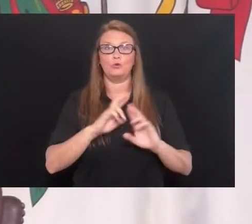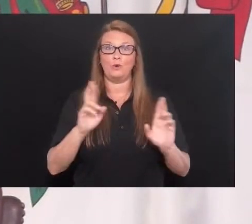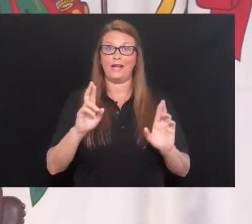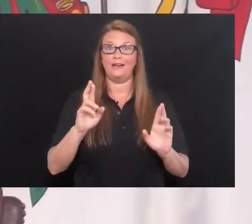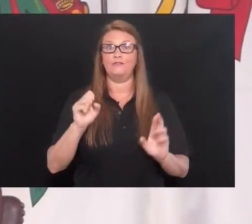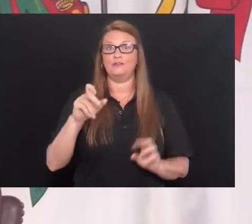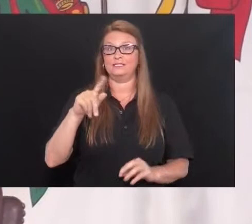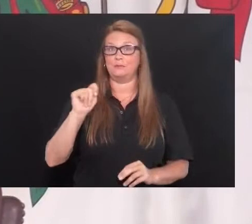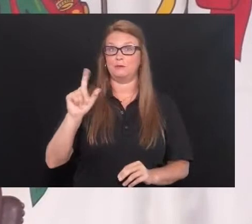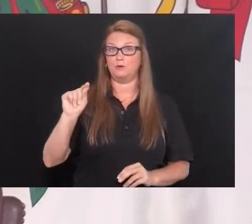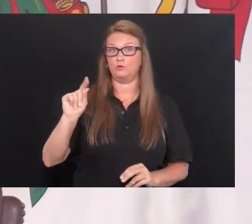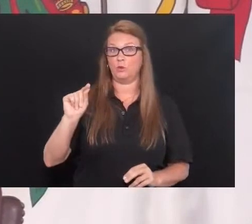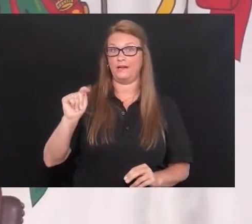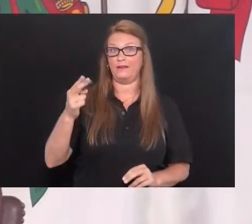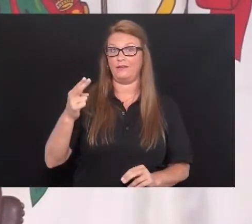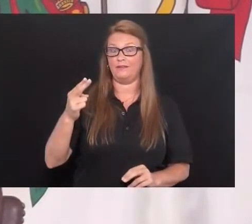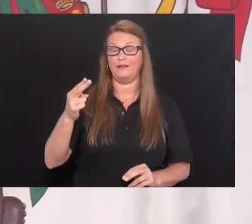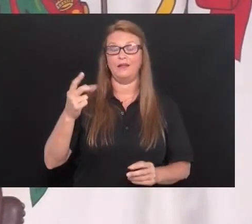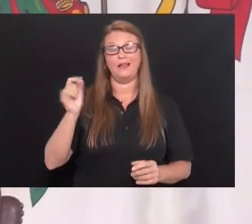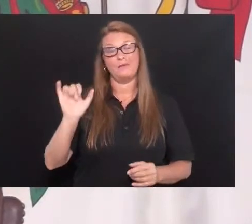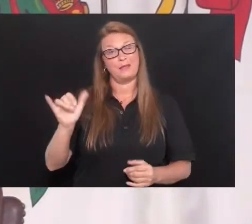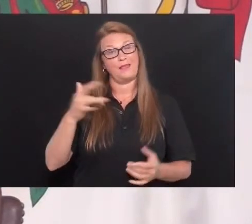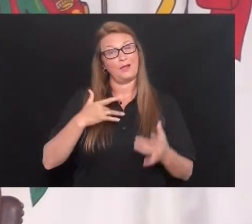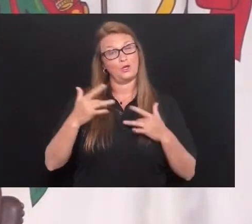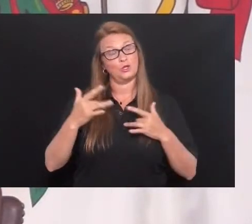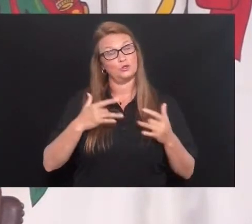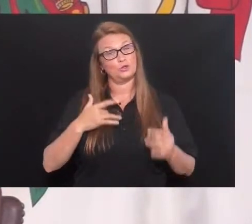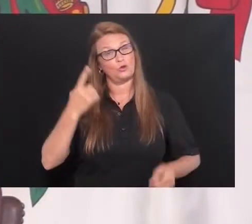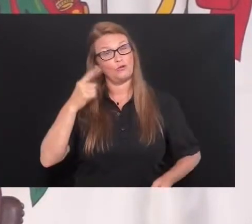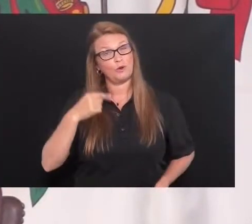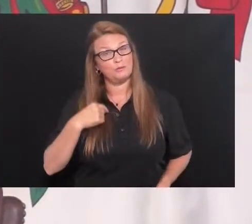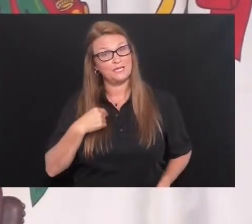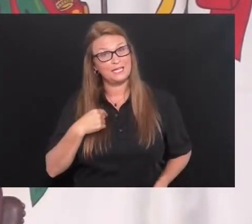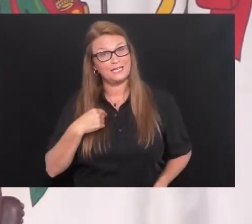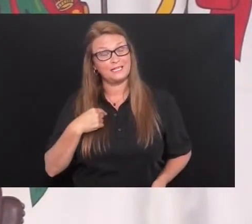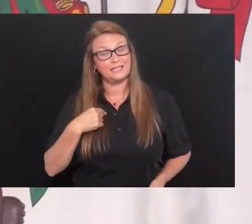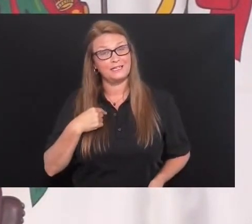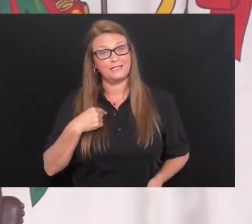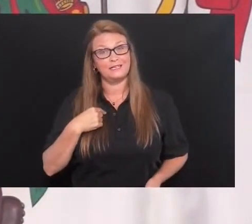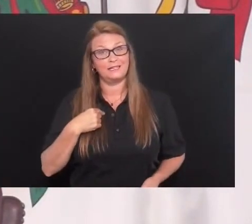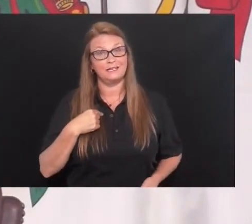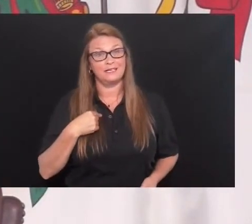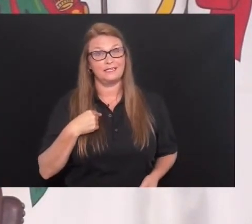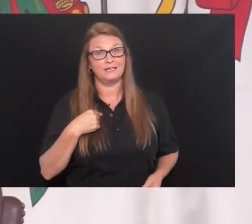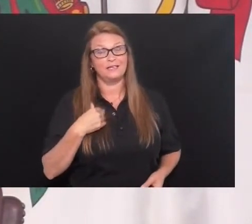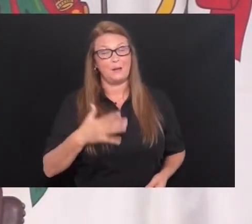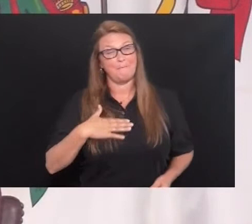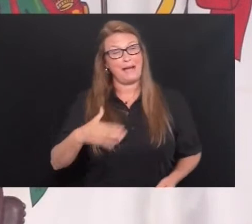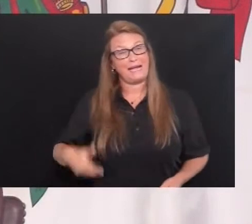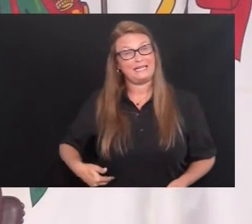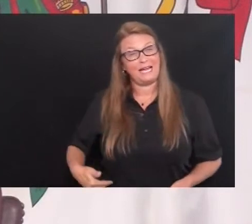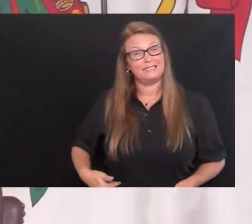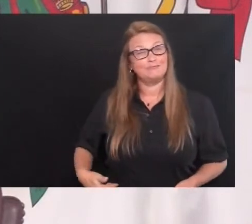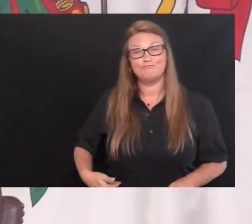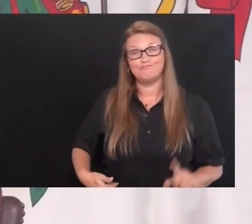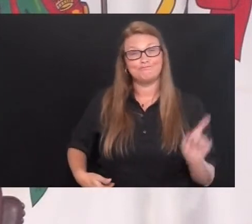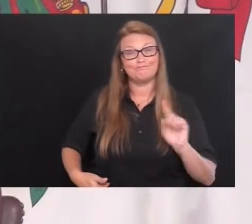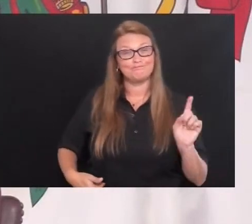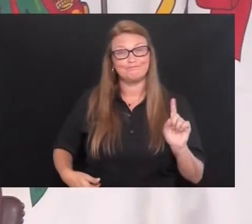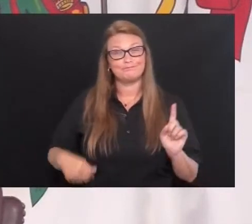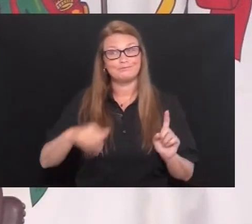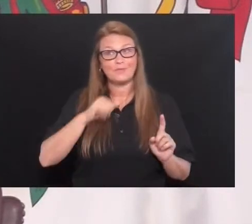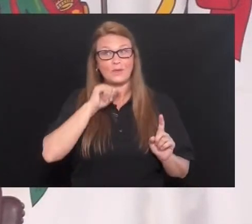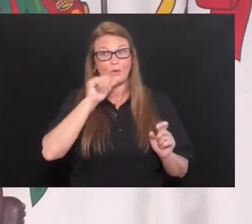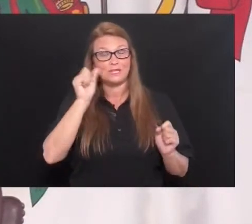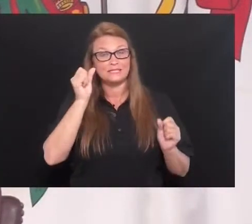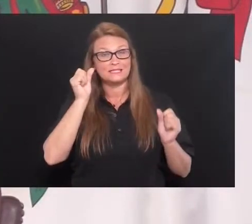really concerns me. It worries me, just gut feeling wise, it wouldn't surprise